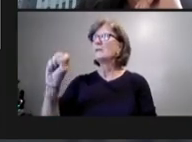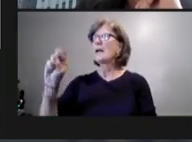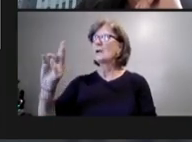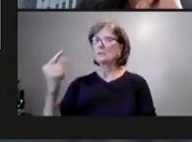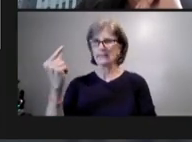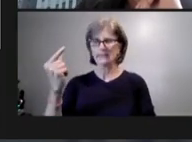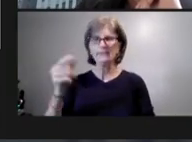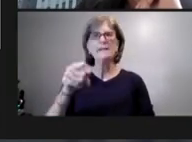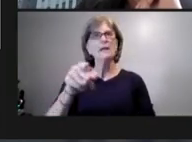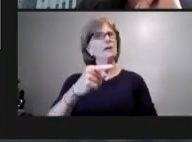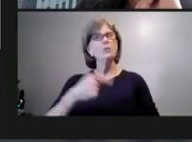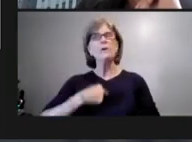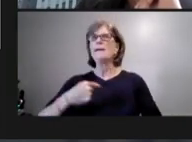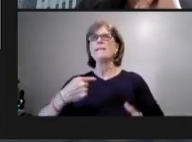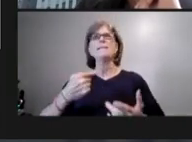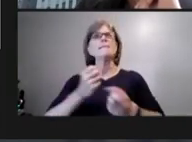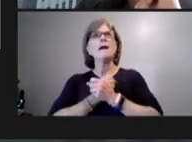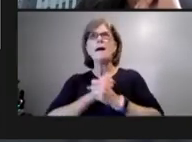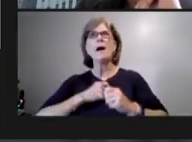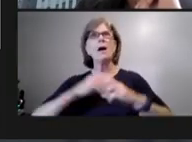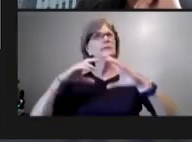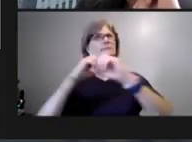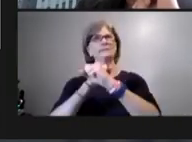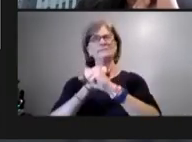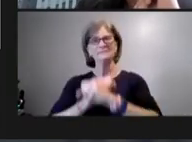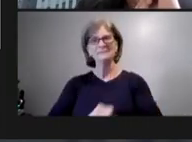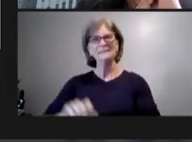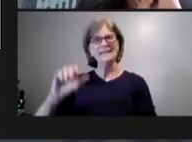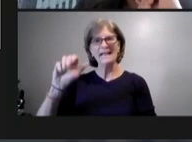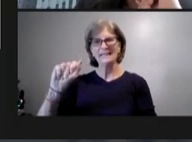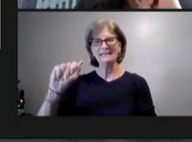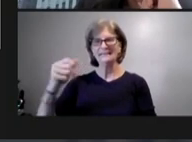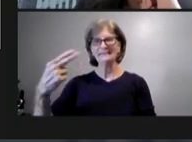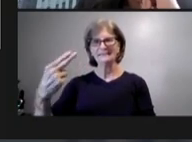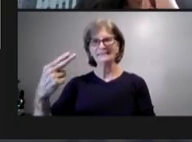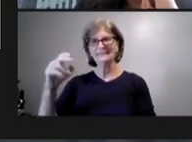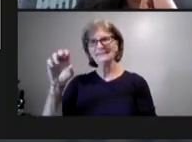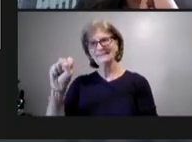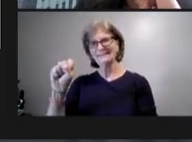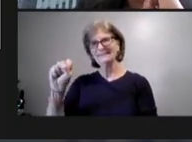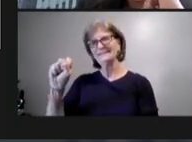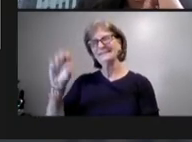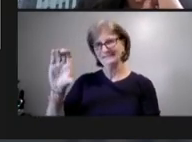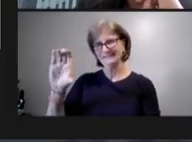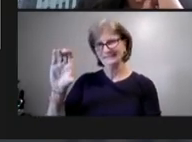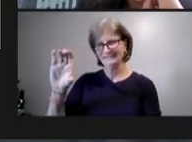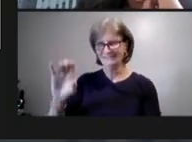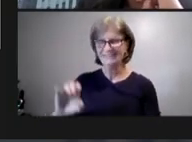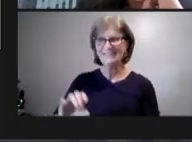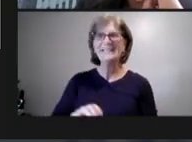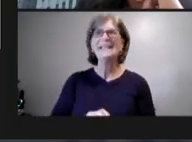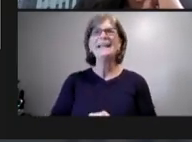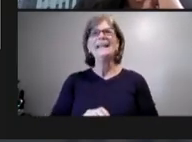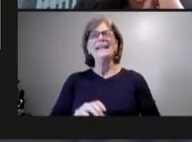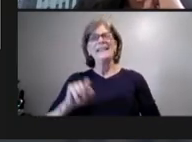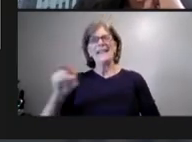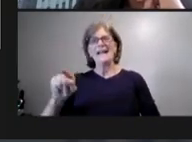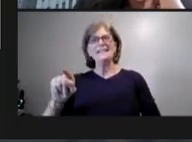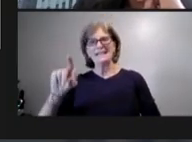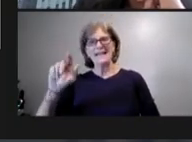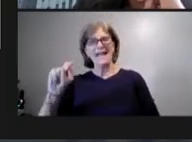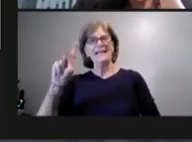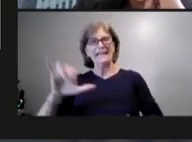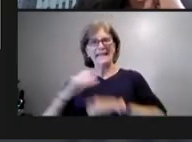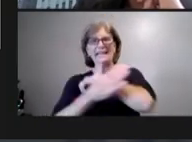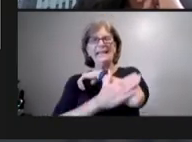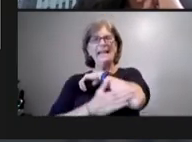love our acronyms. That stands for the Allegheny Housing Stabilization Collaborative. This was born out